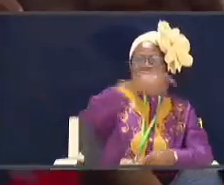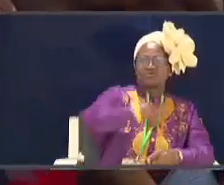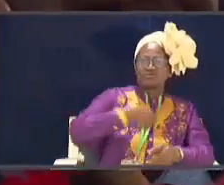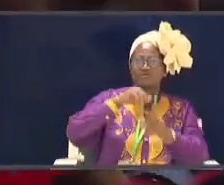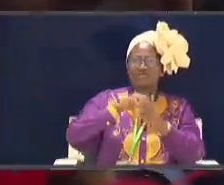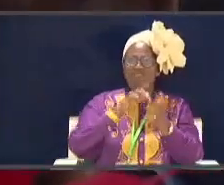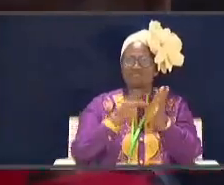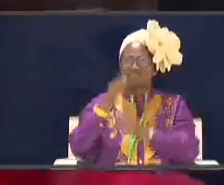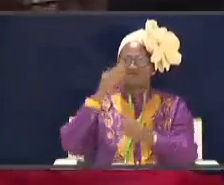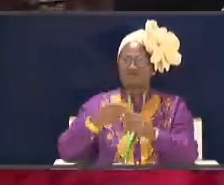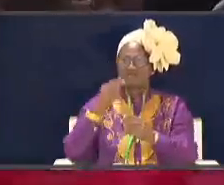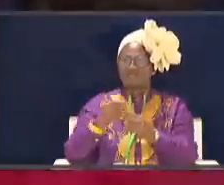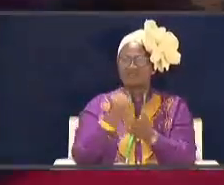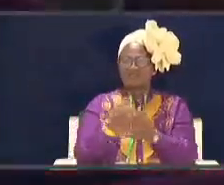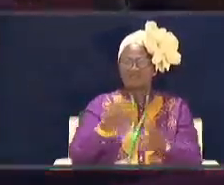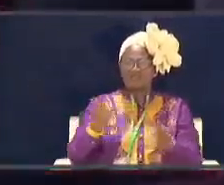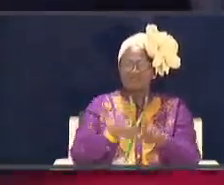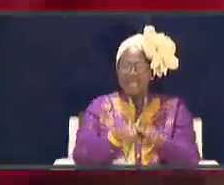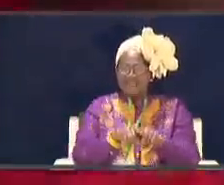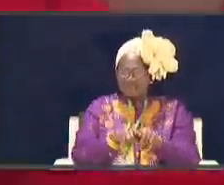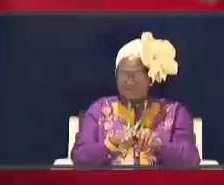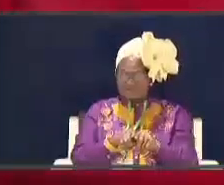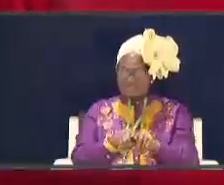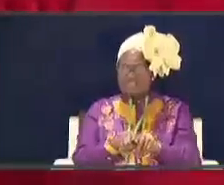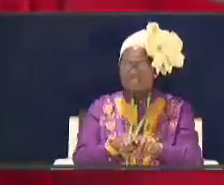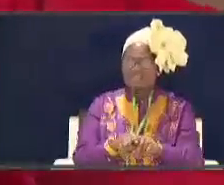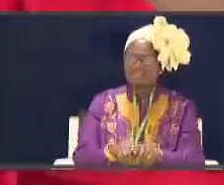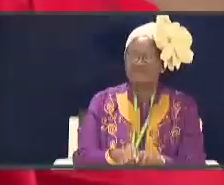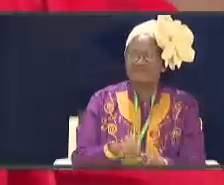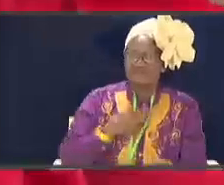I want you to please stand on your feet now and